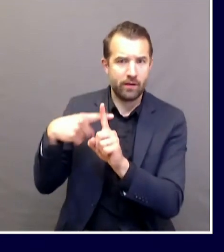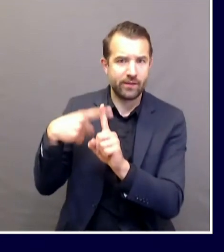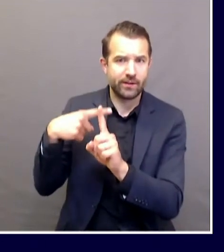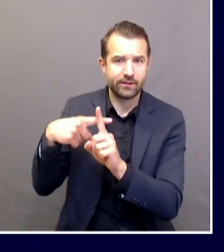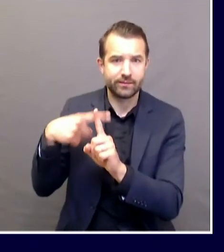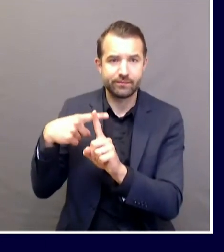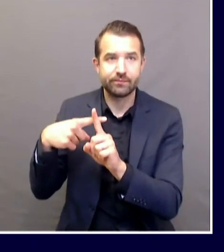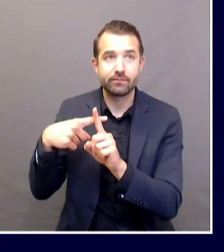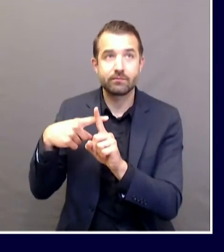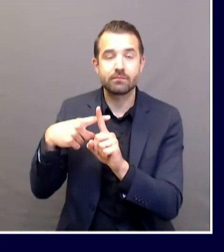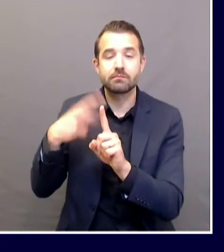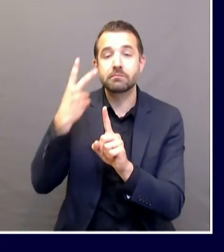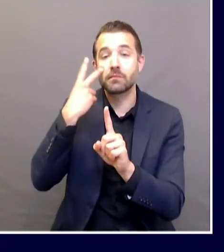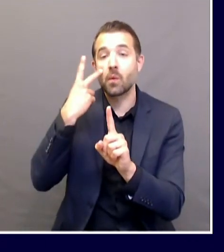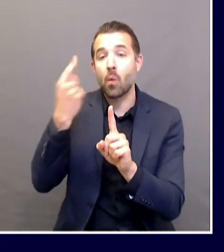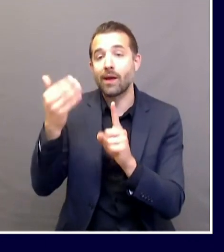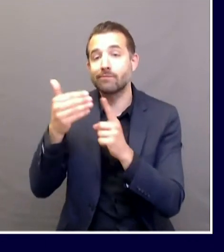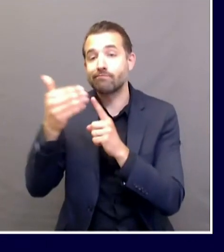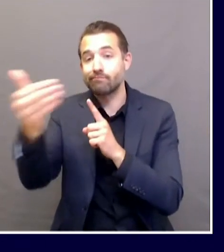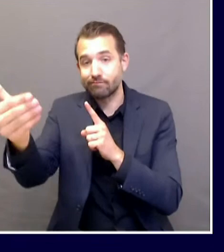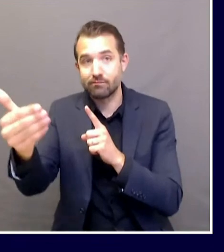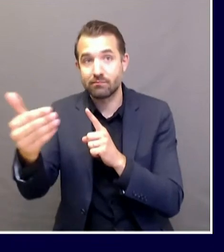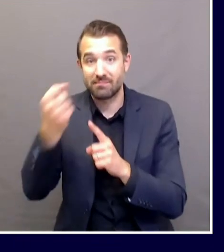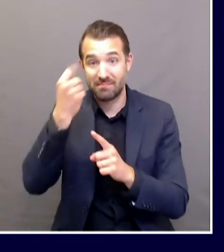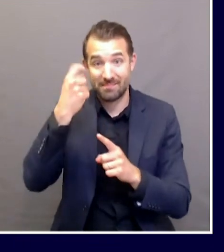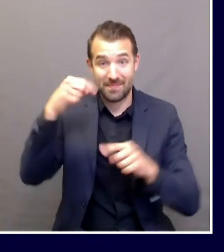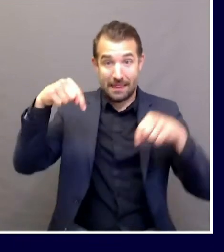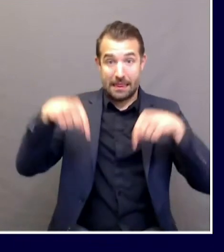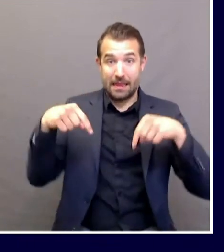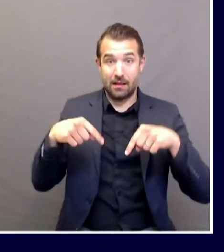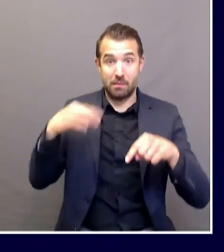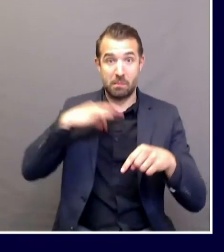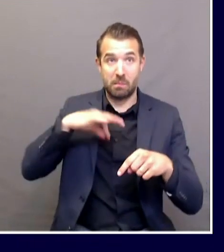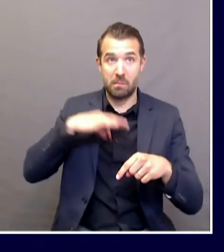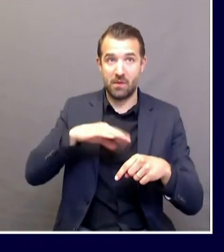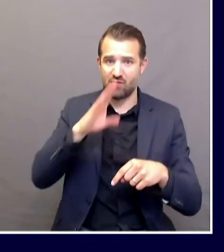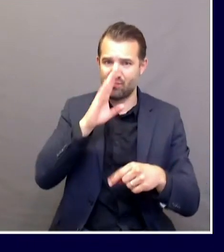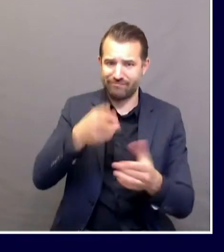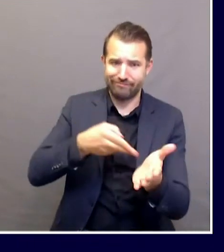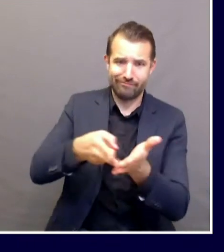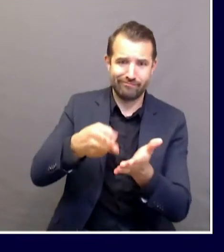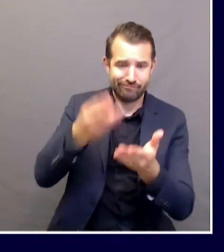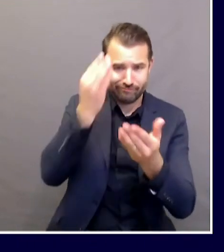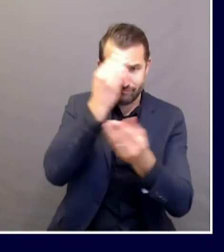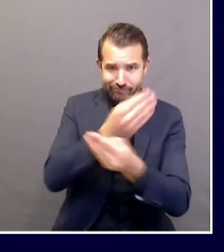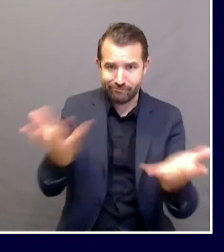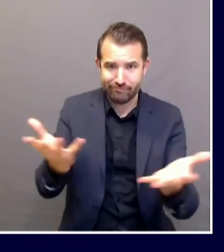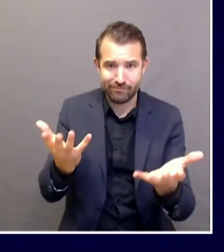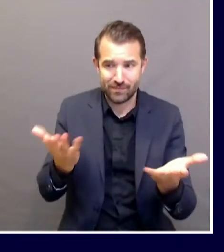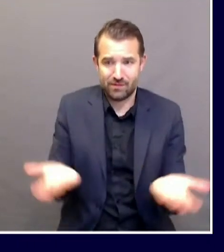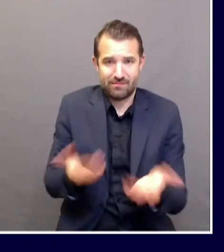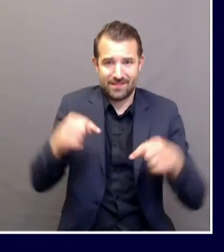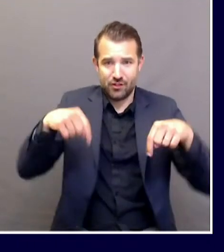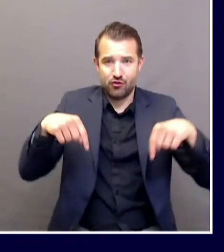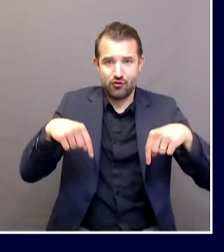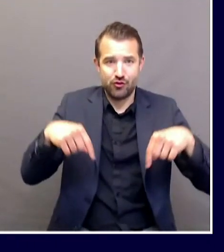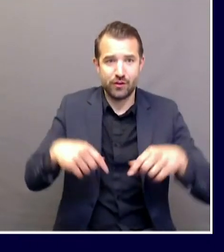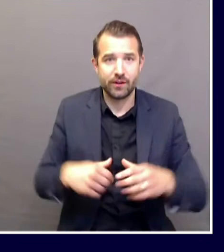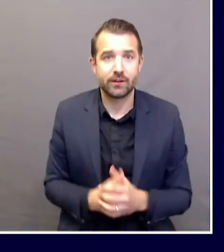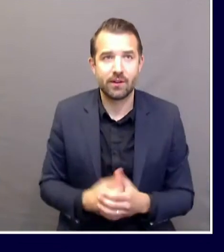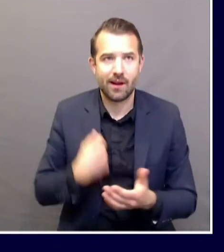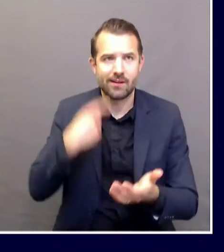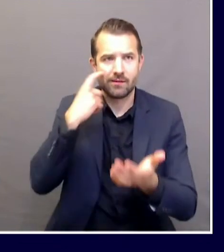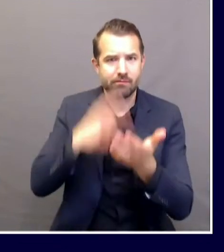and honestly about what's going on. We don't necessarily run into a wall with hesitancy or confidence. And I've